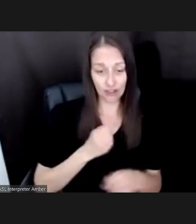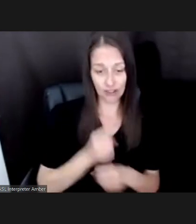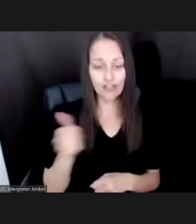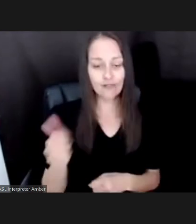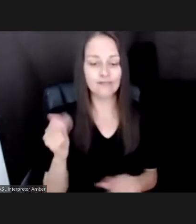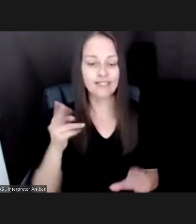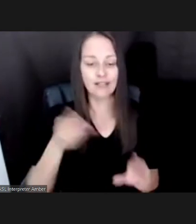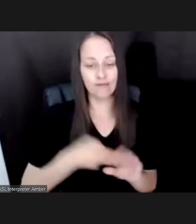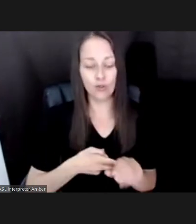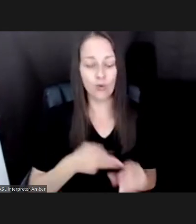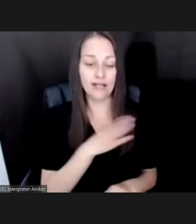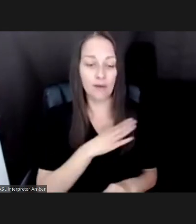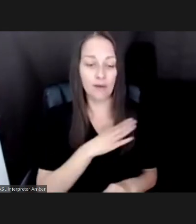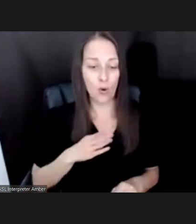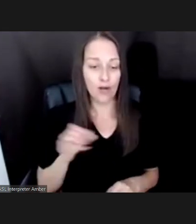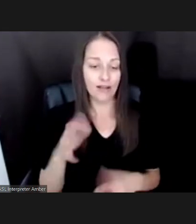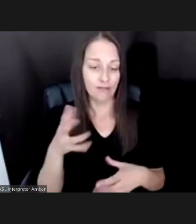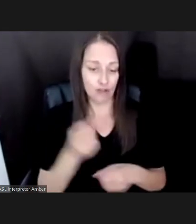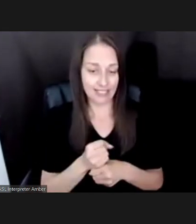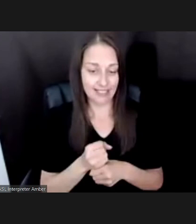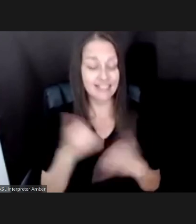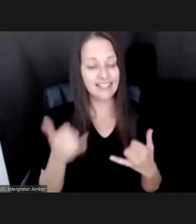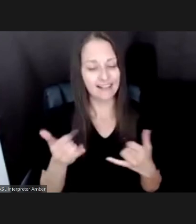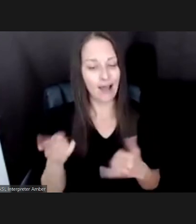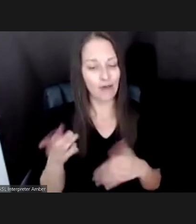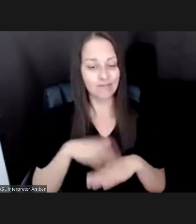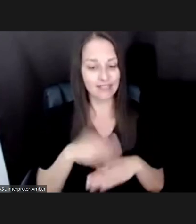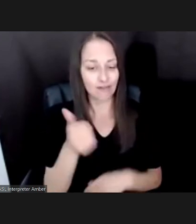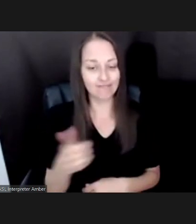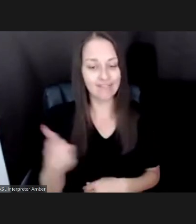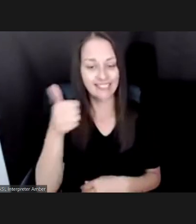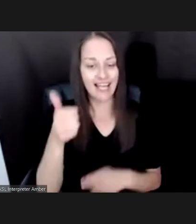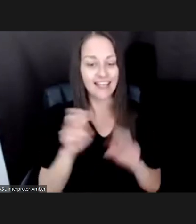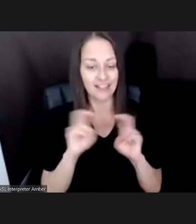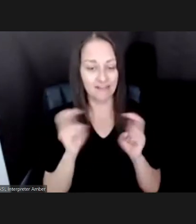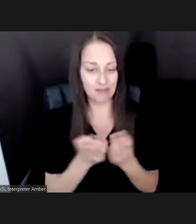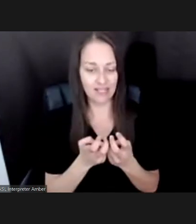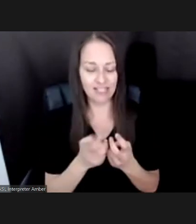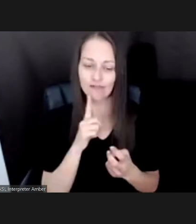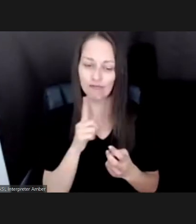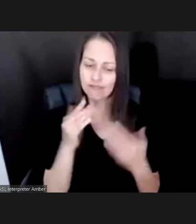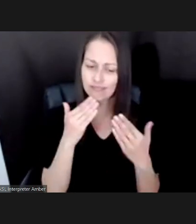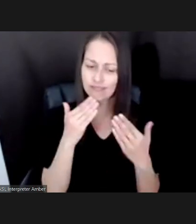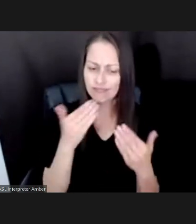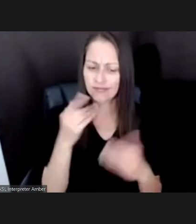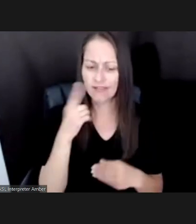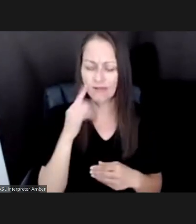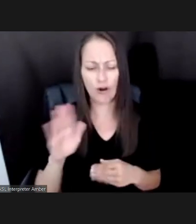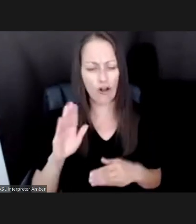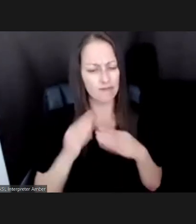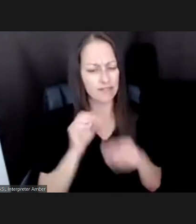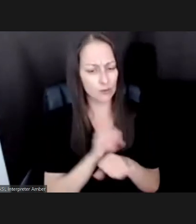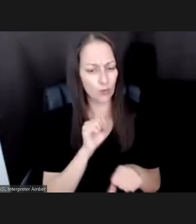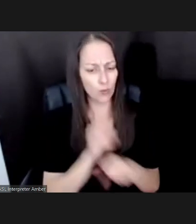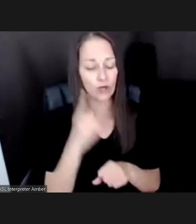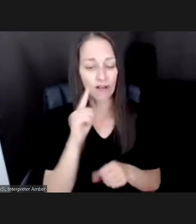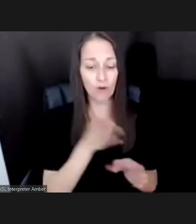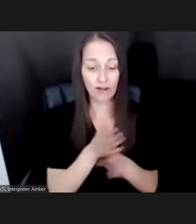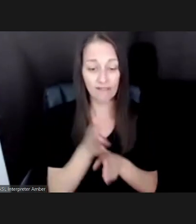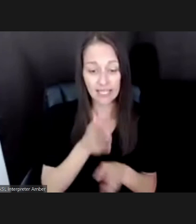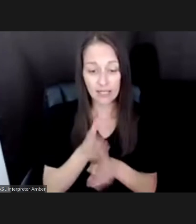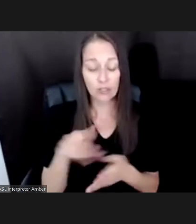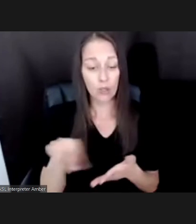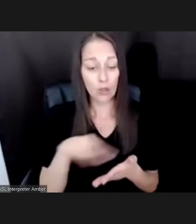our Executive Committee. I'm so grateful for all the many ways he's given to our field as a choreographer, educator,